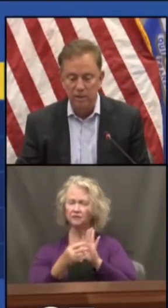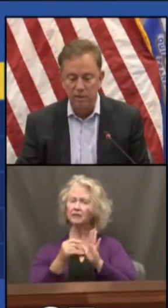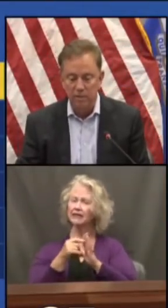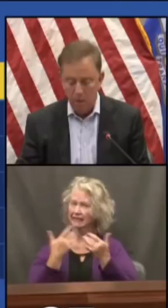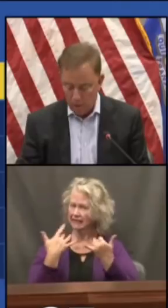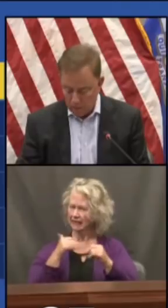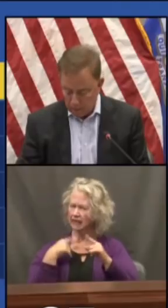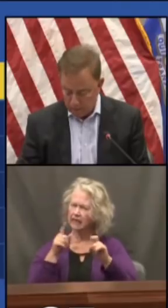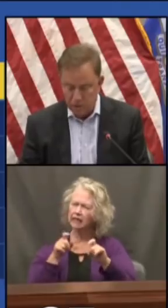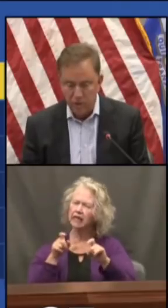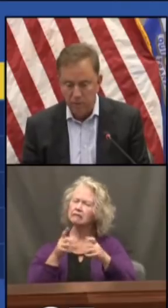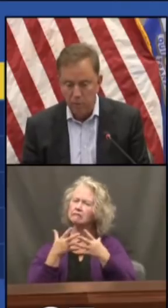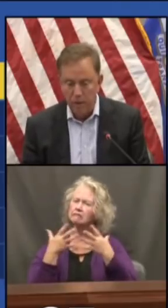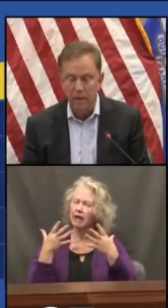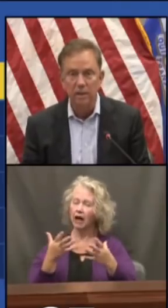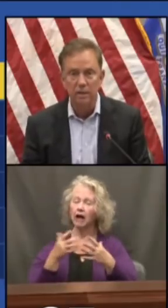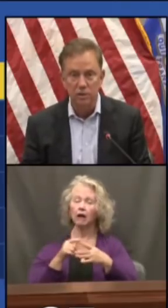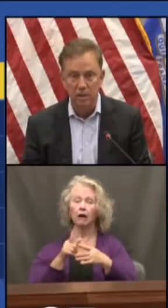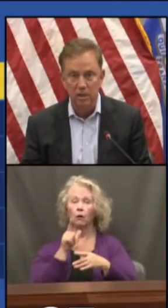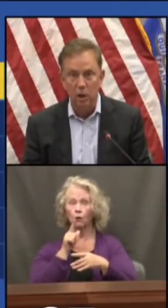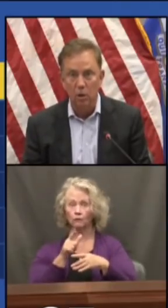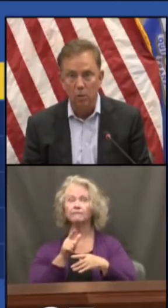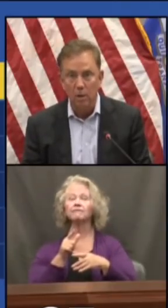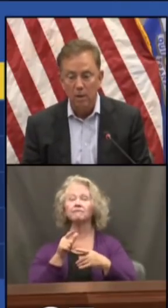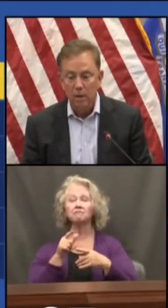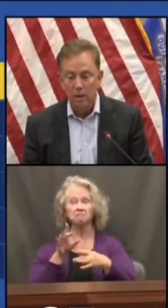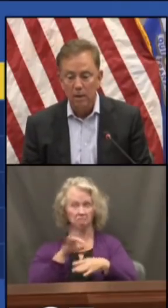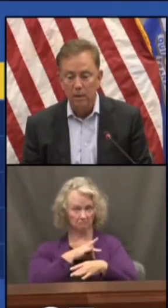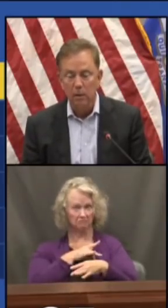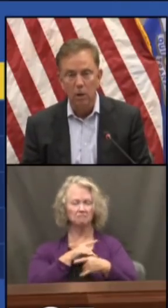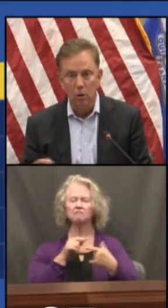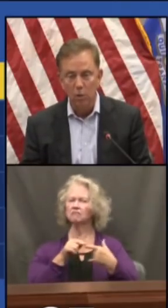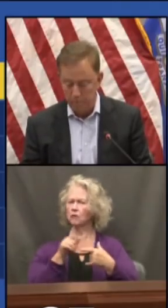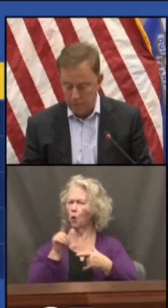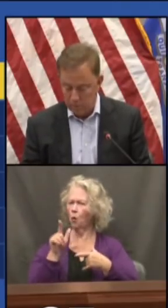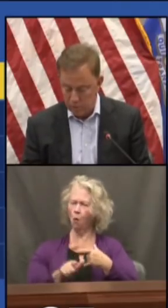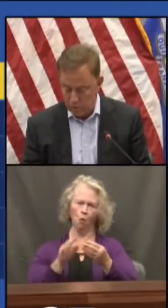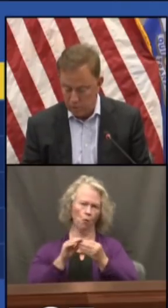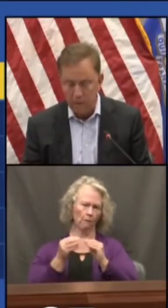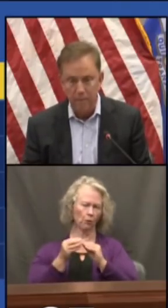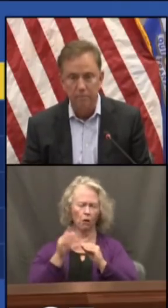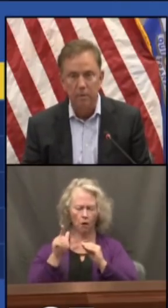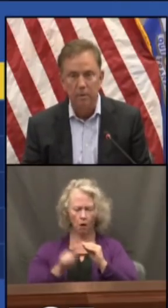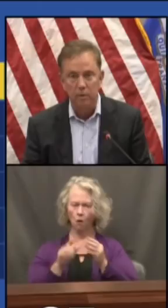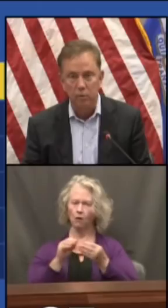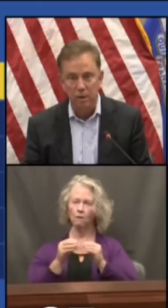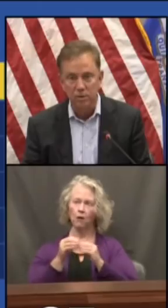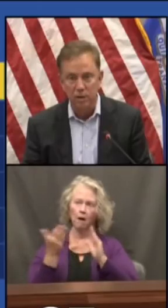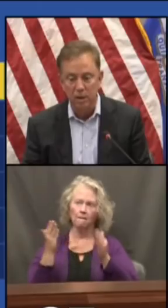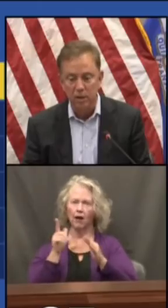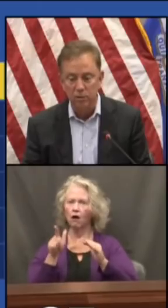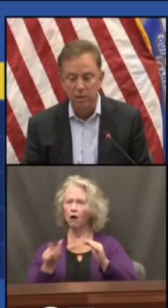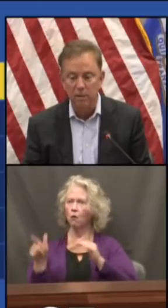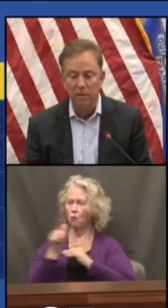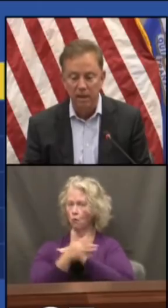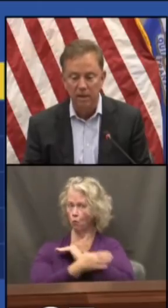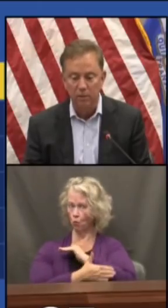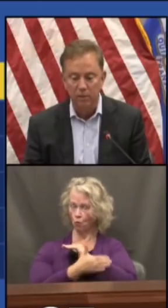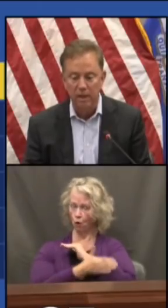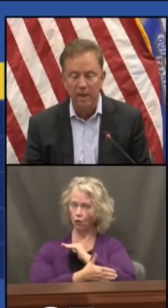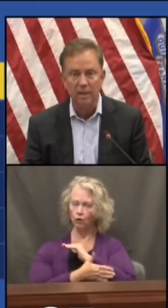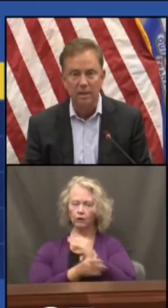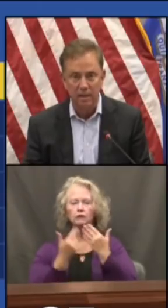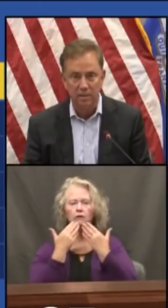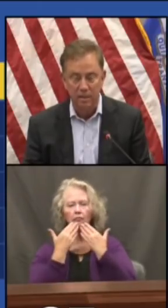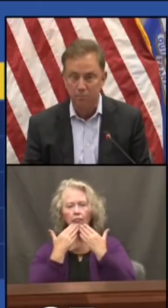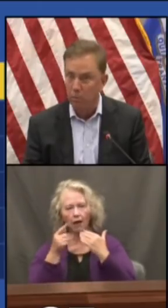lot of testing. Our positivity rate is low compared to the rest of the country. Thank you